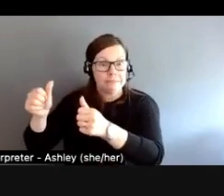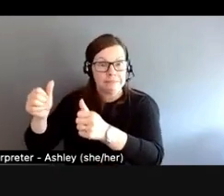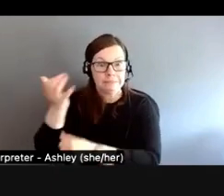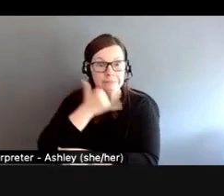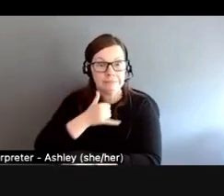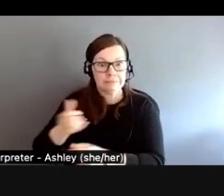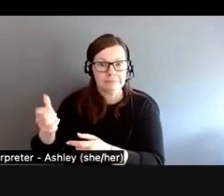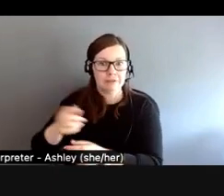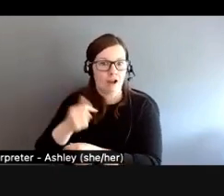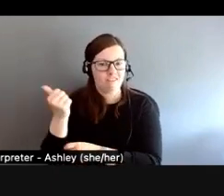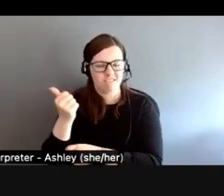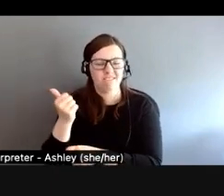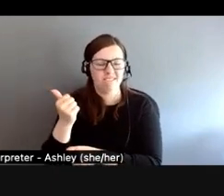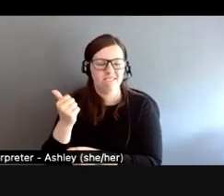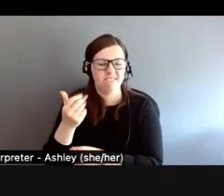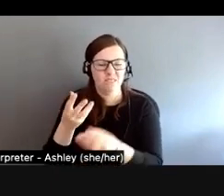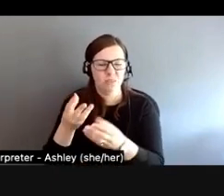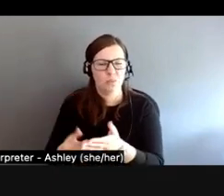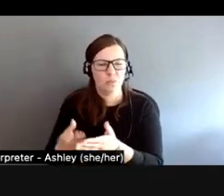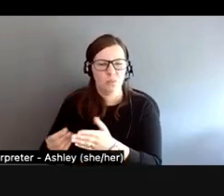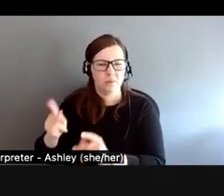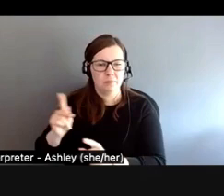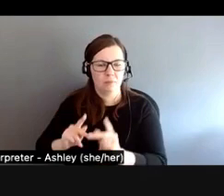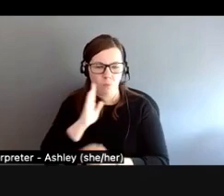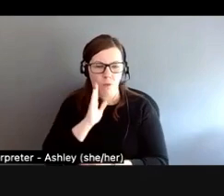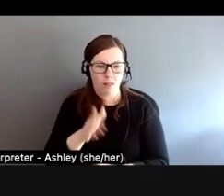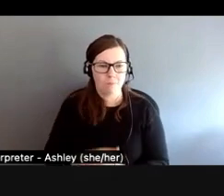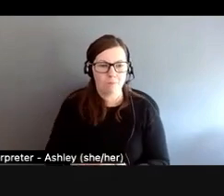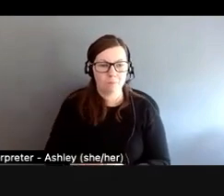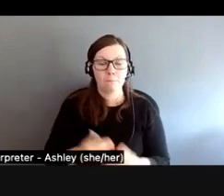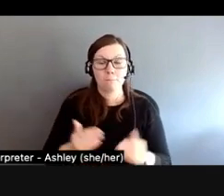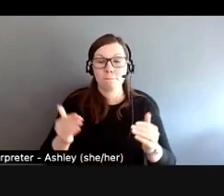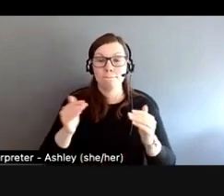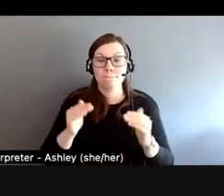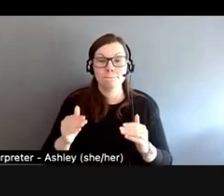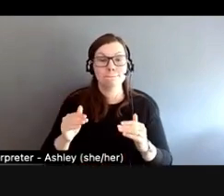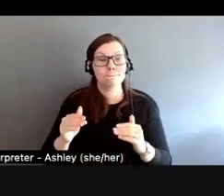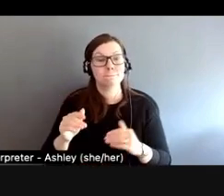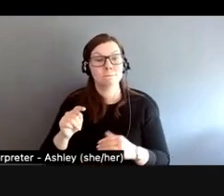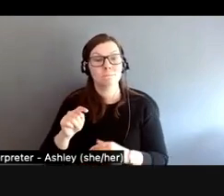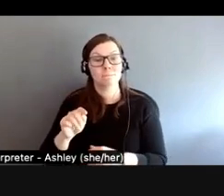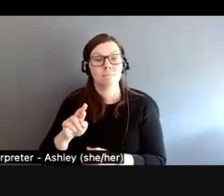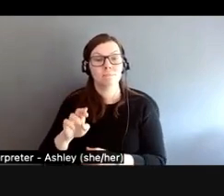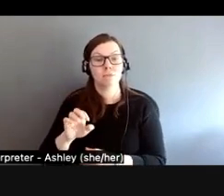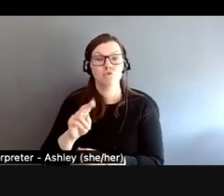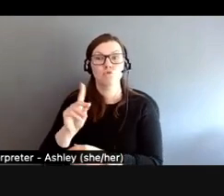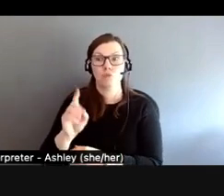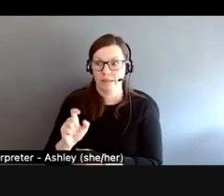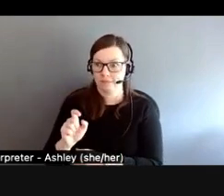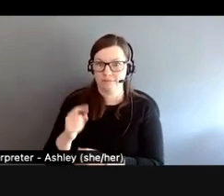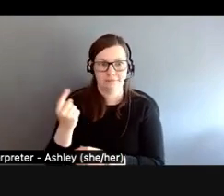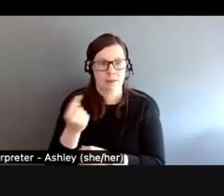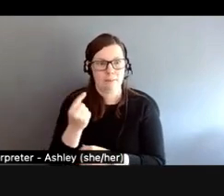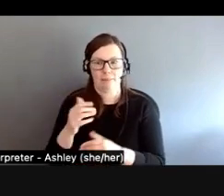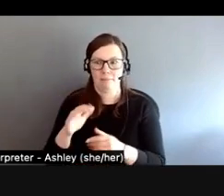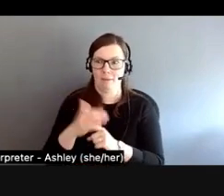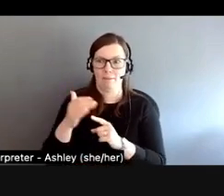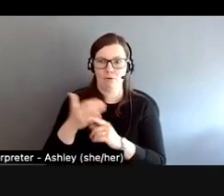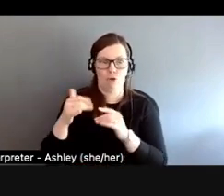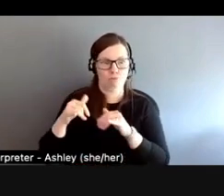Following trends. So if there's a trend of like, I don't know, if there's like a sound bite that's trending, or if there's like